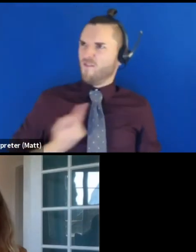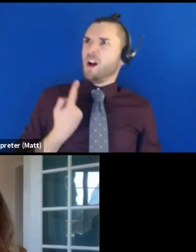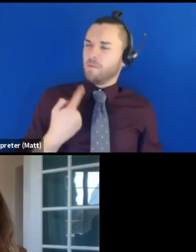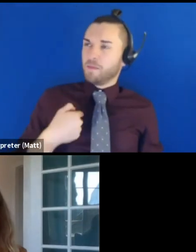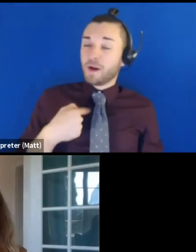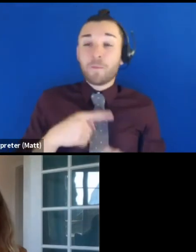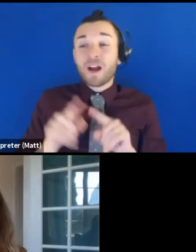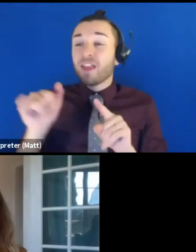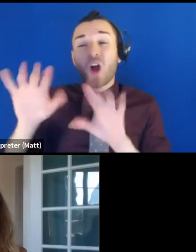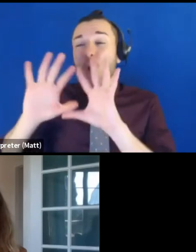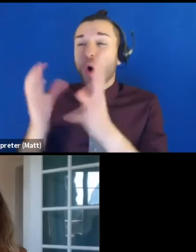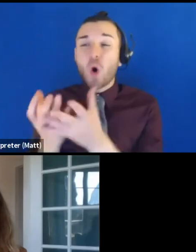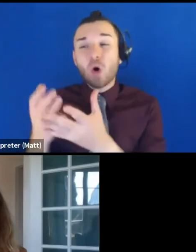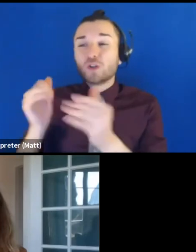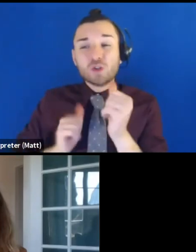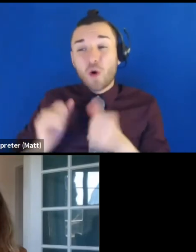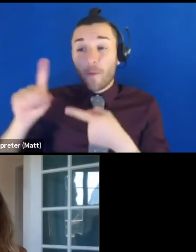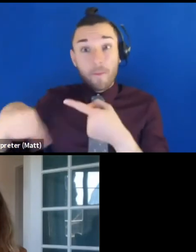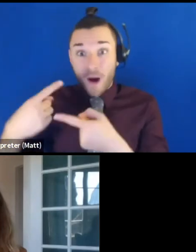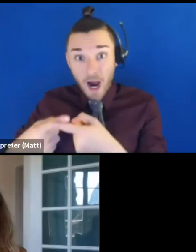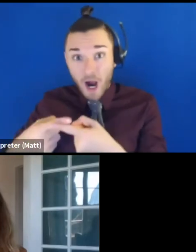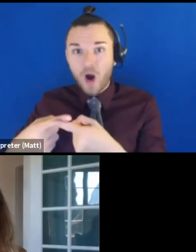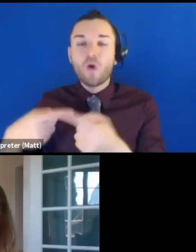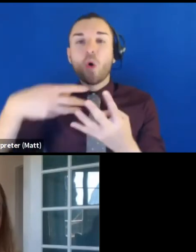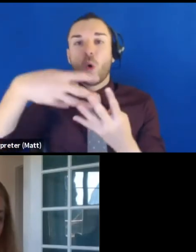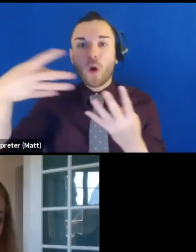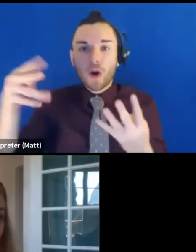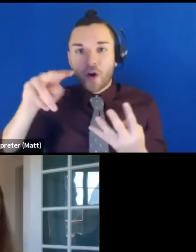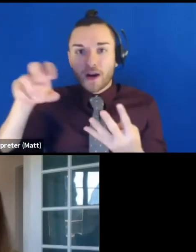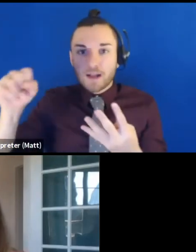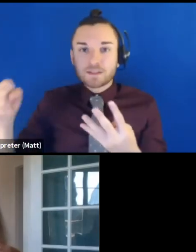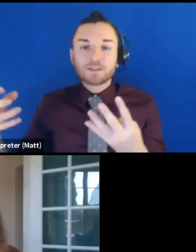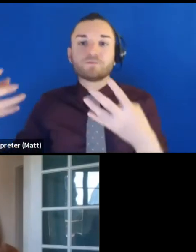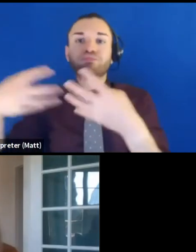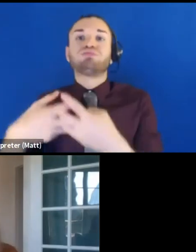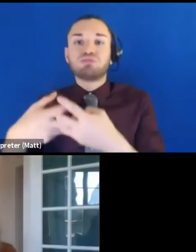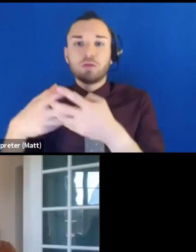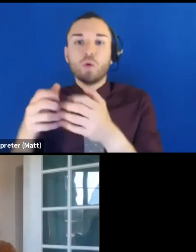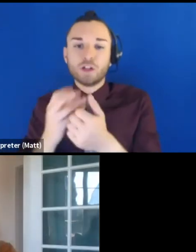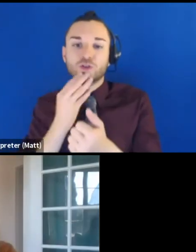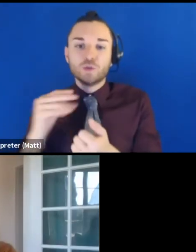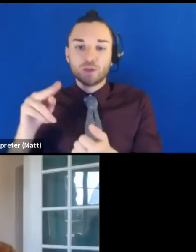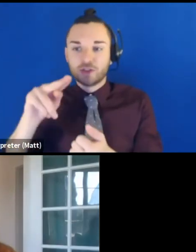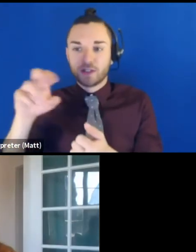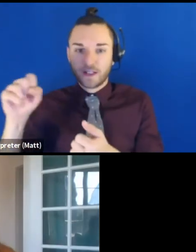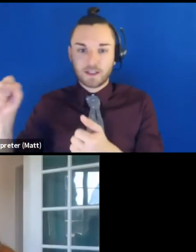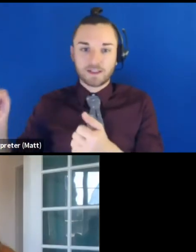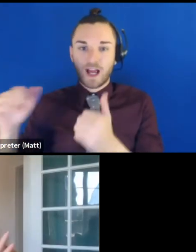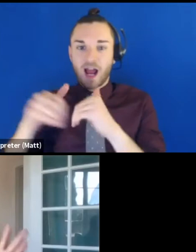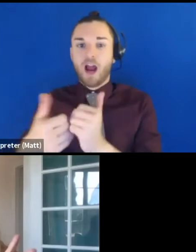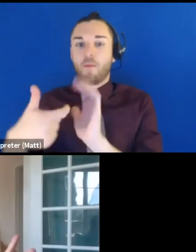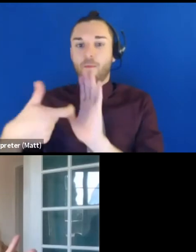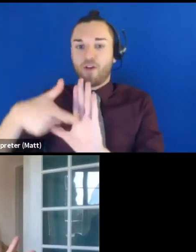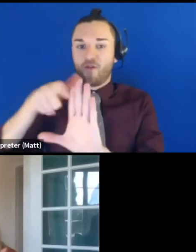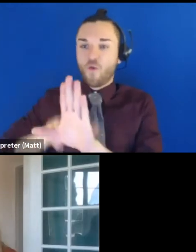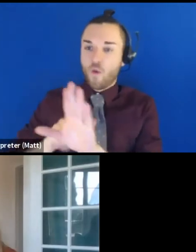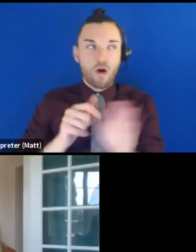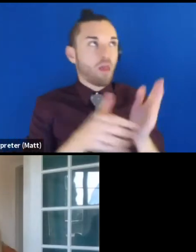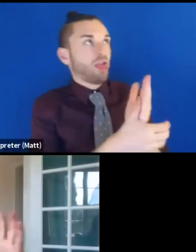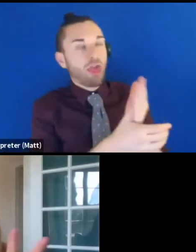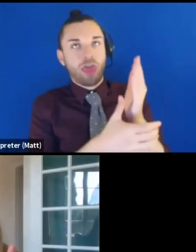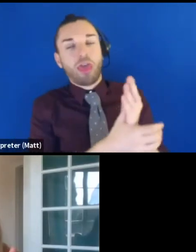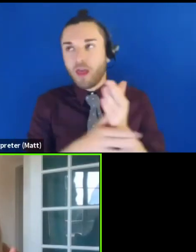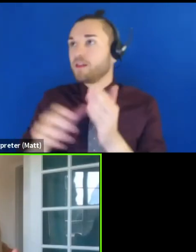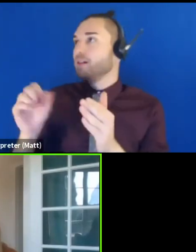that whole show is about metaphors about queerness and Jewishness and the idea that those two identities are woven together. It's the thesis of the show. And